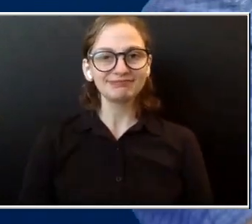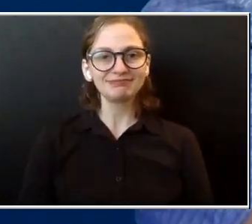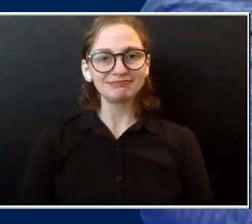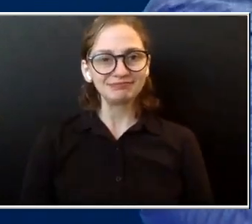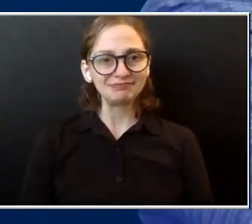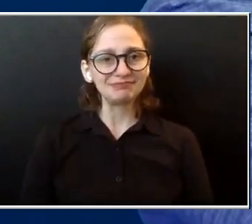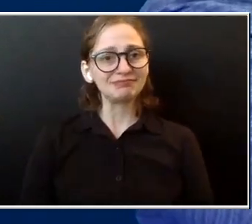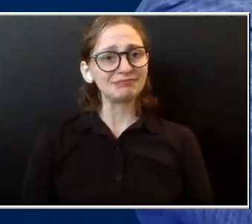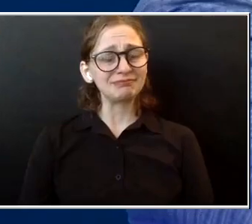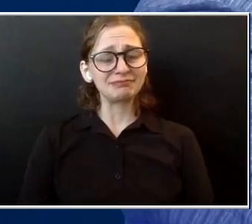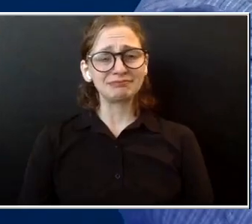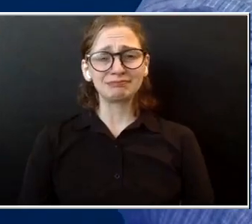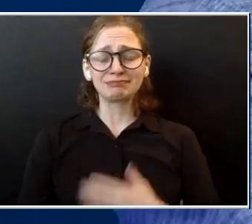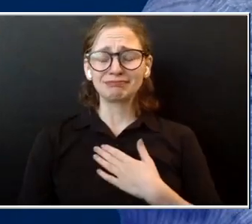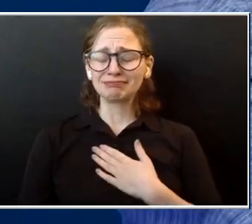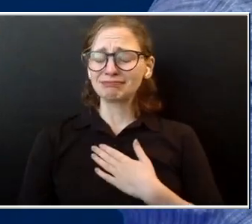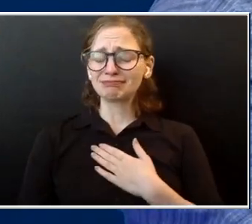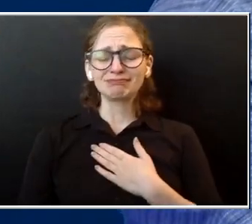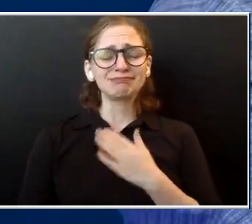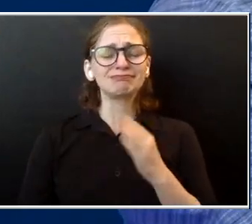Oh my God.